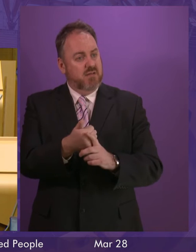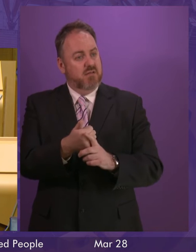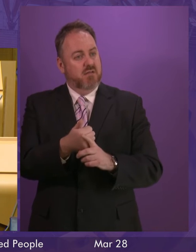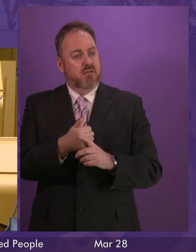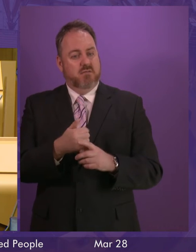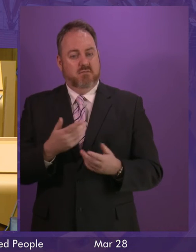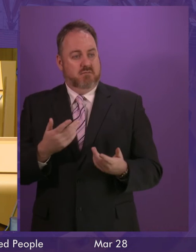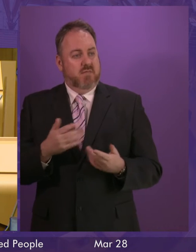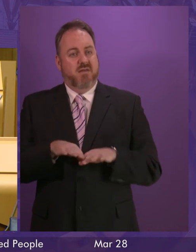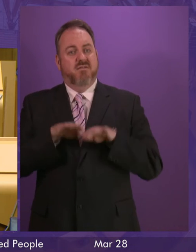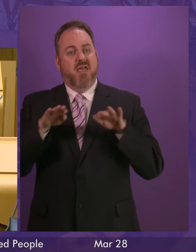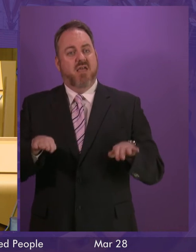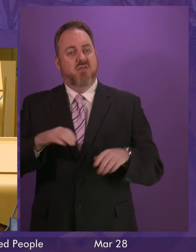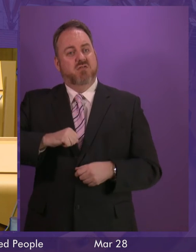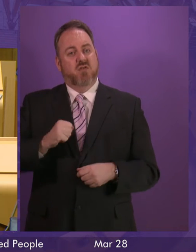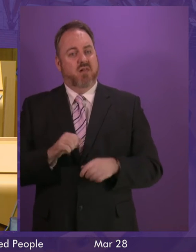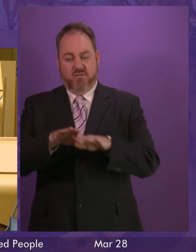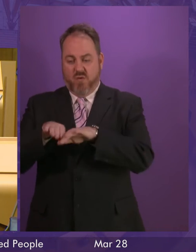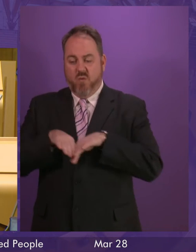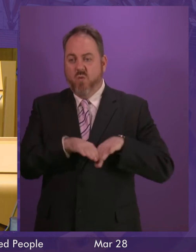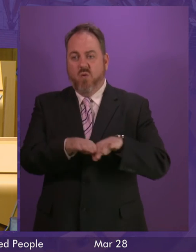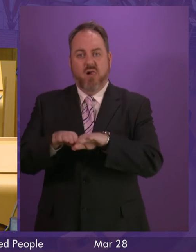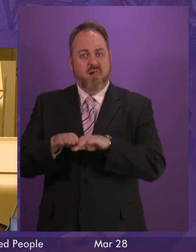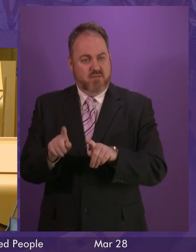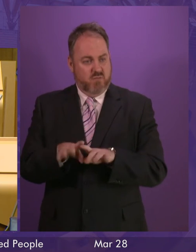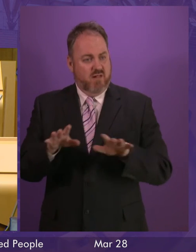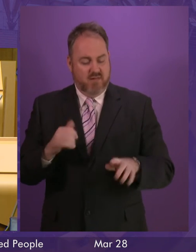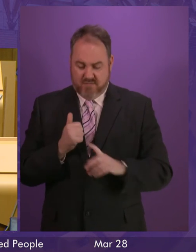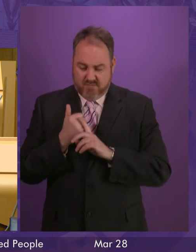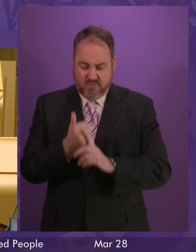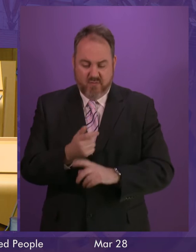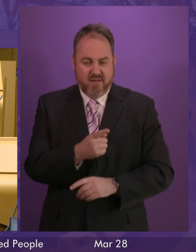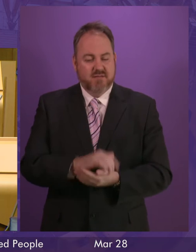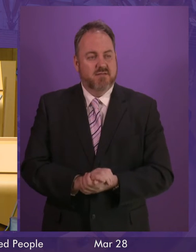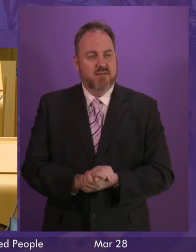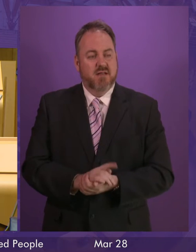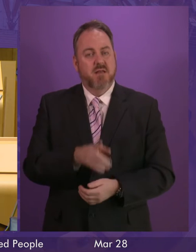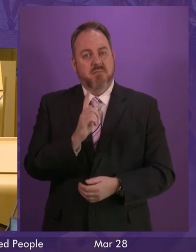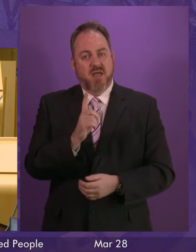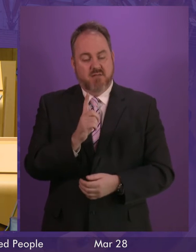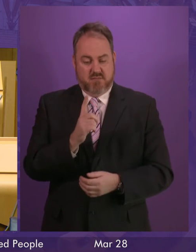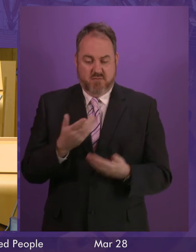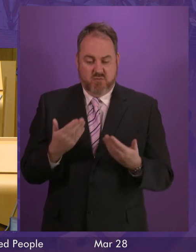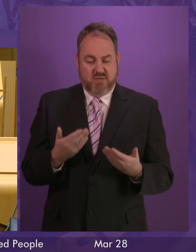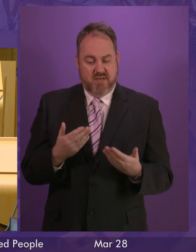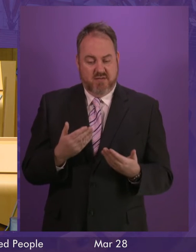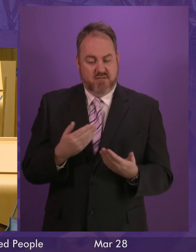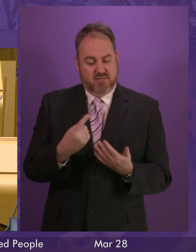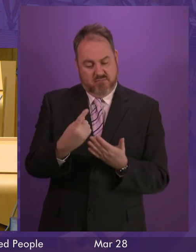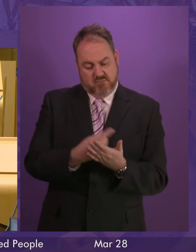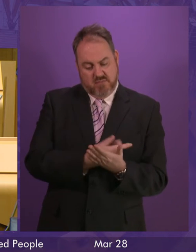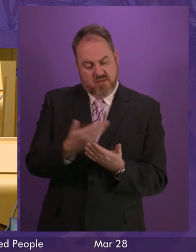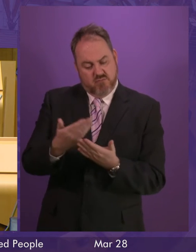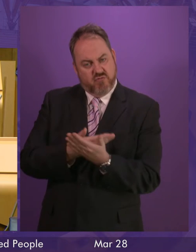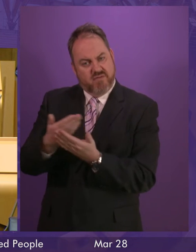those organisations who have provided briefings. Traditionally, we say that as a matter of routine, but the briefings for today have been extremely